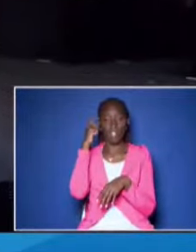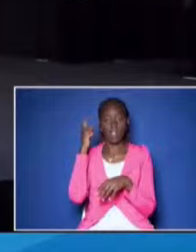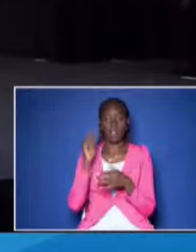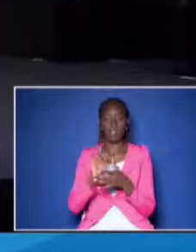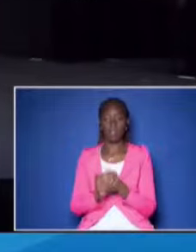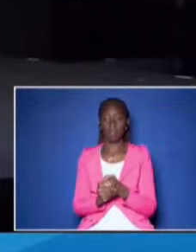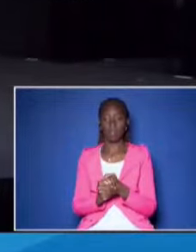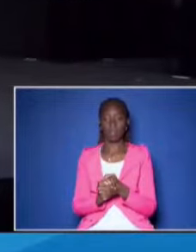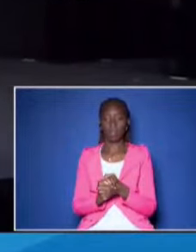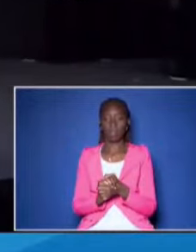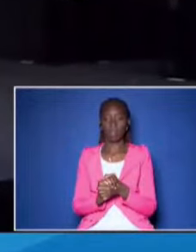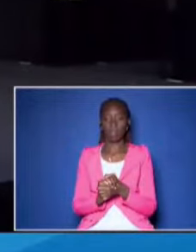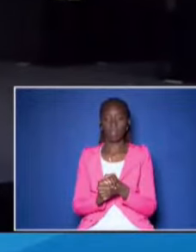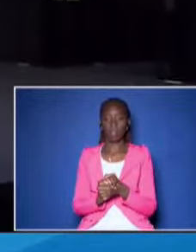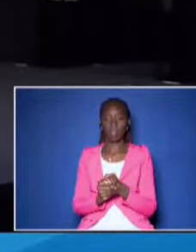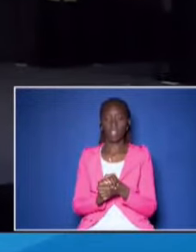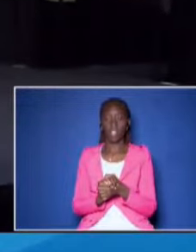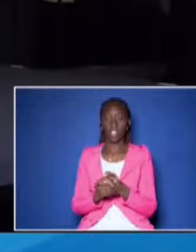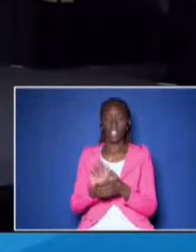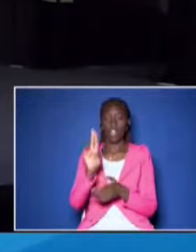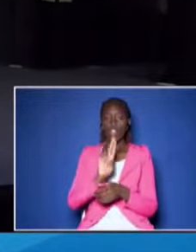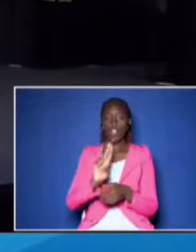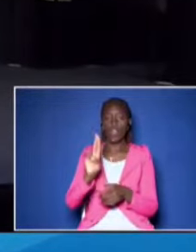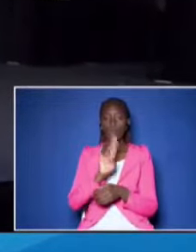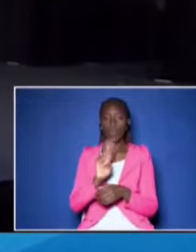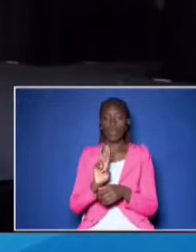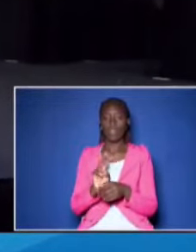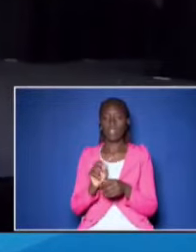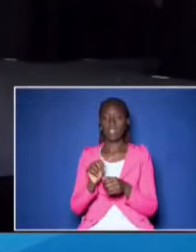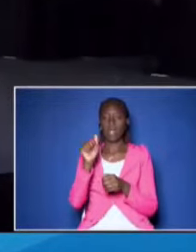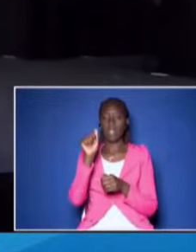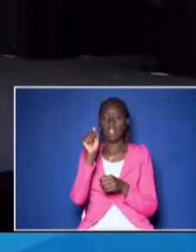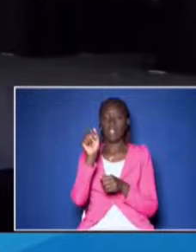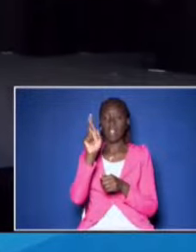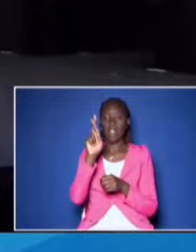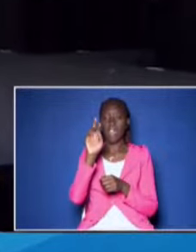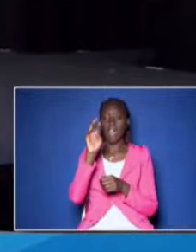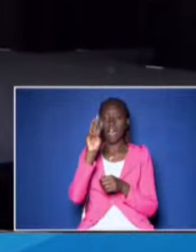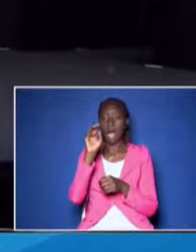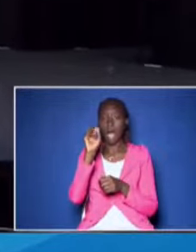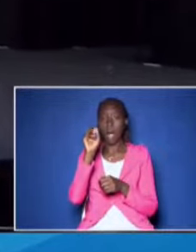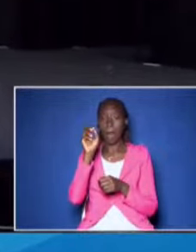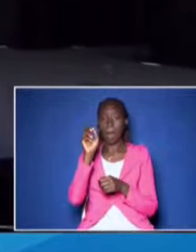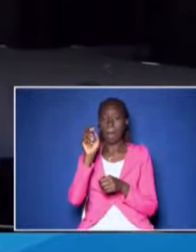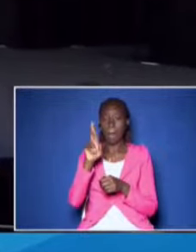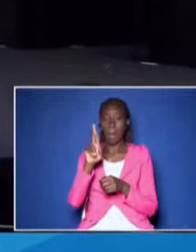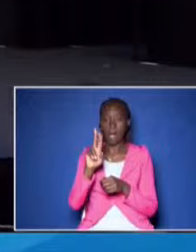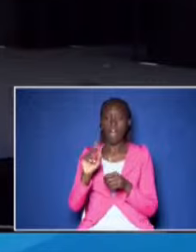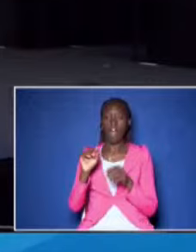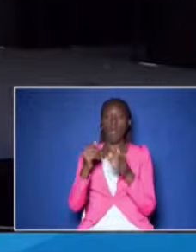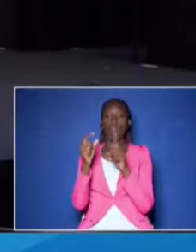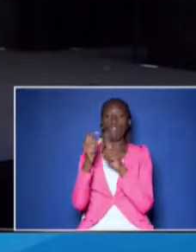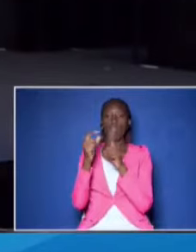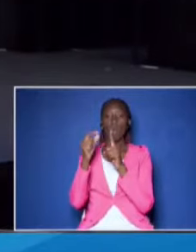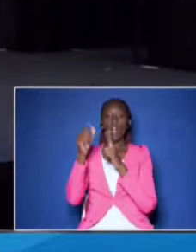head use the Hammer of the scriptures and break it